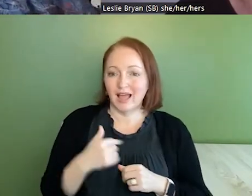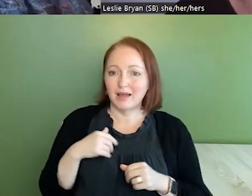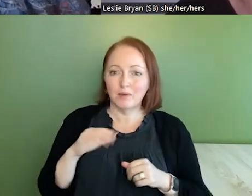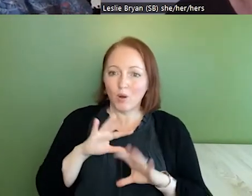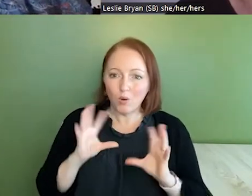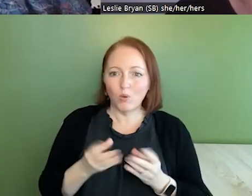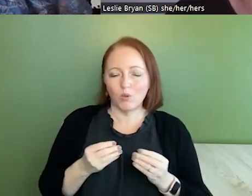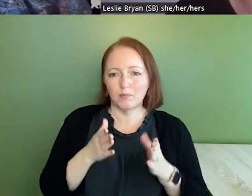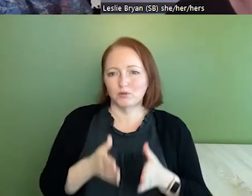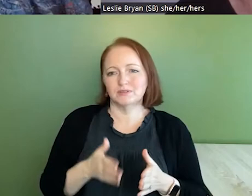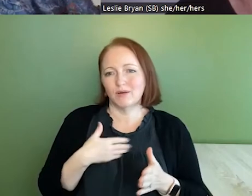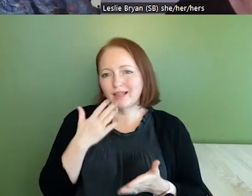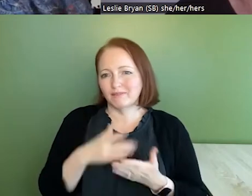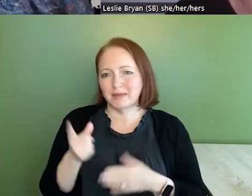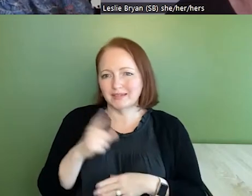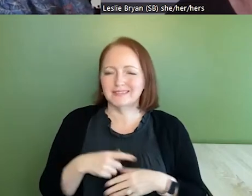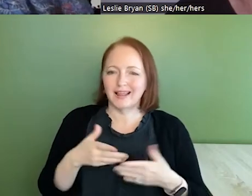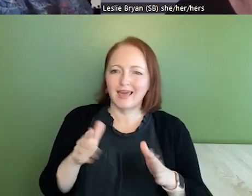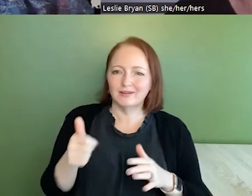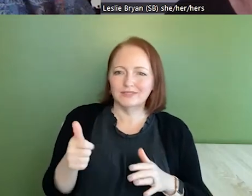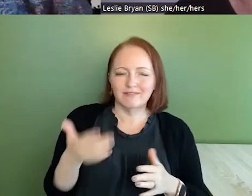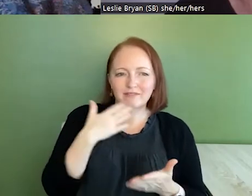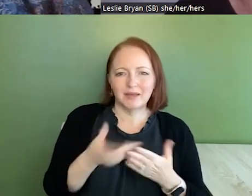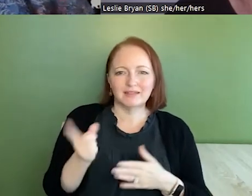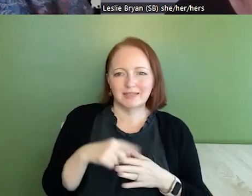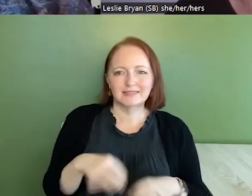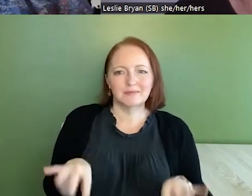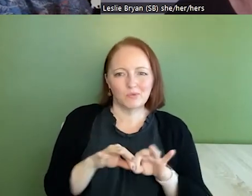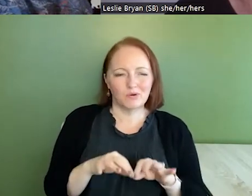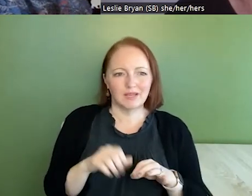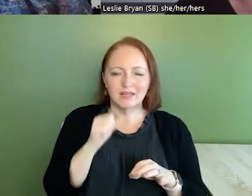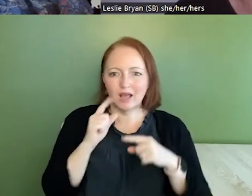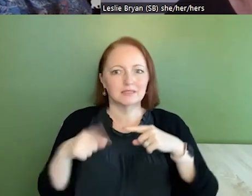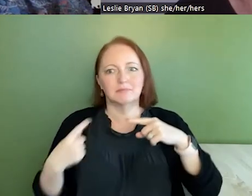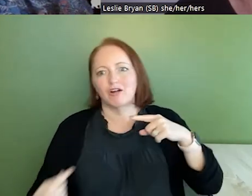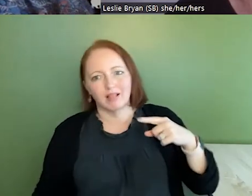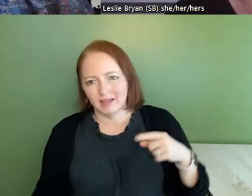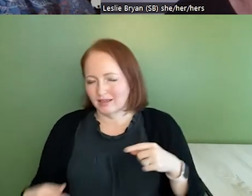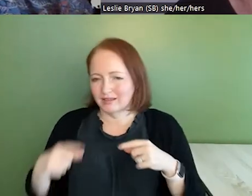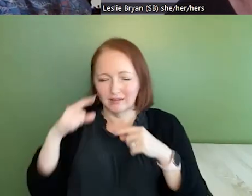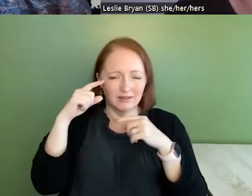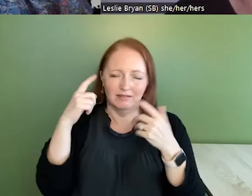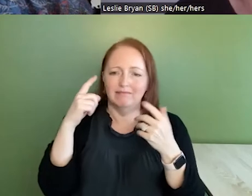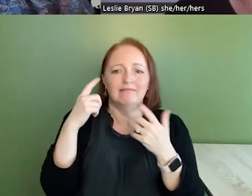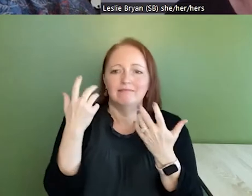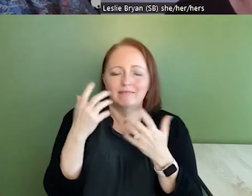and I'm going to have bad days, and letting yourself have bad days is important, and not spiraling into thinking like you can never